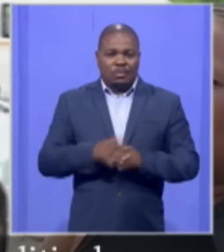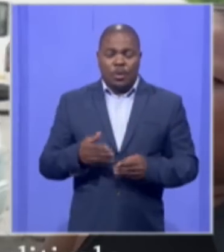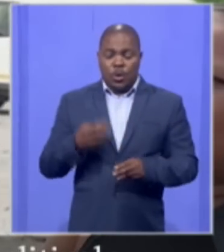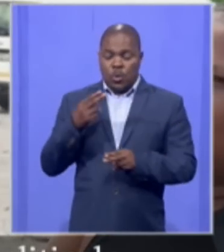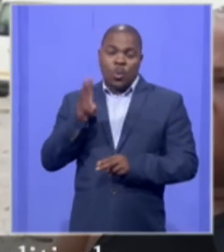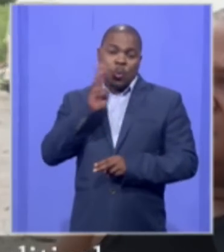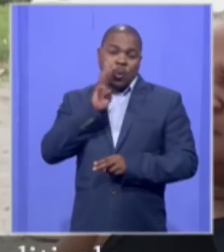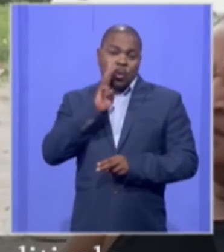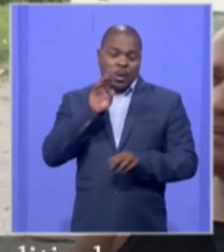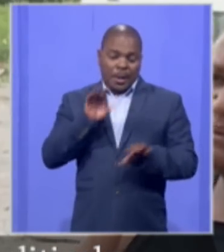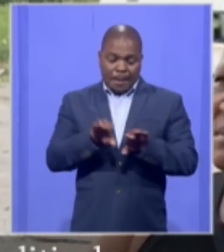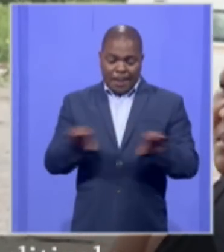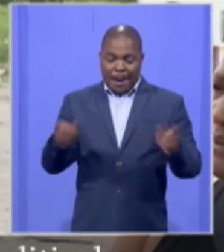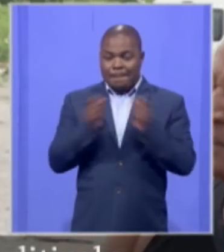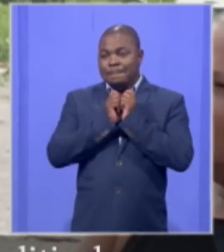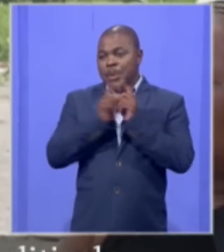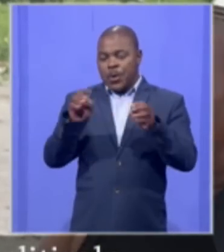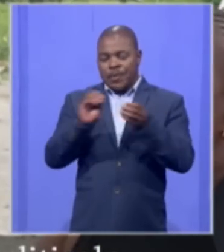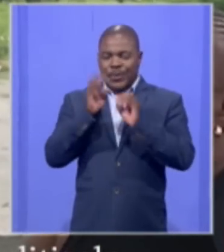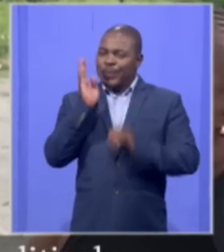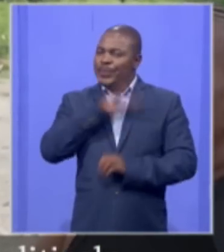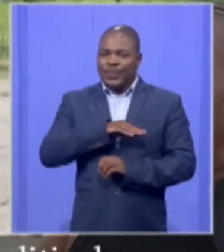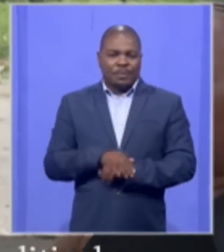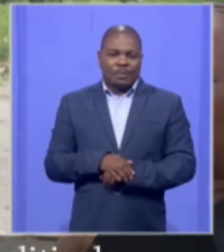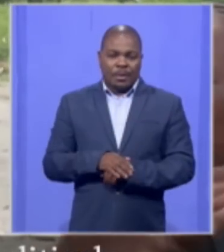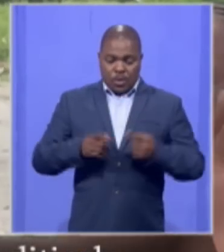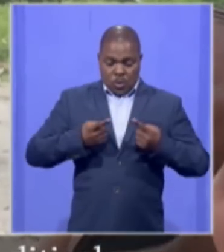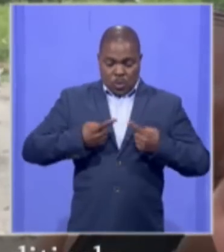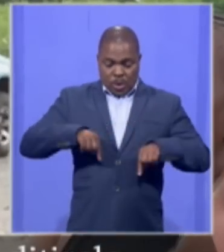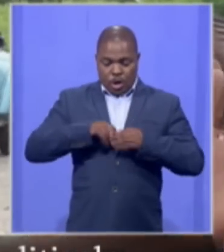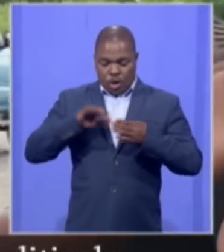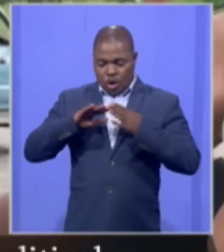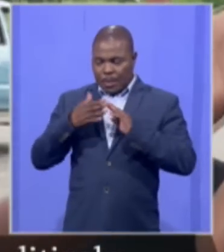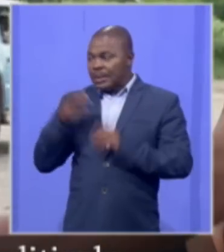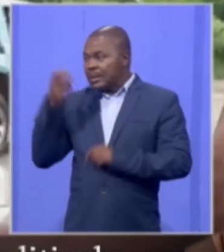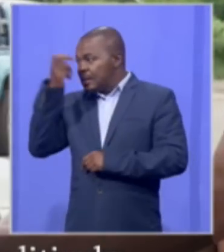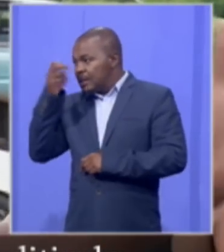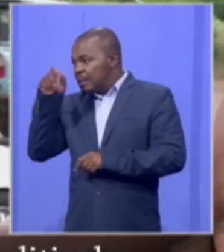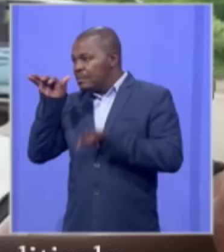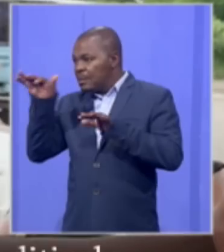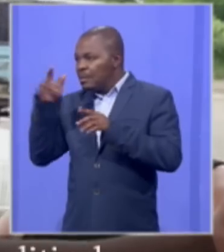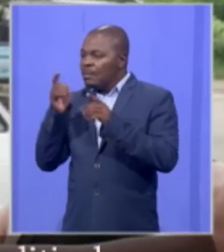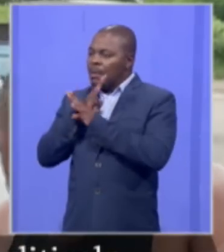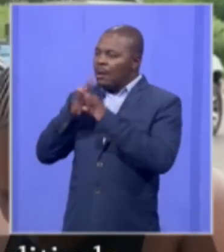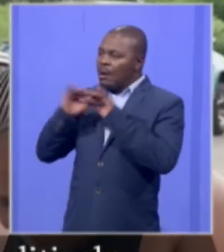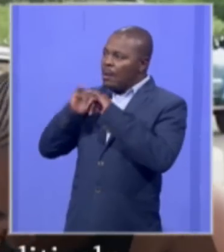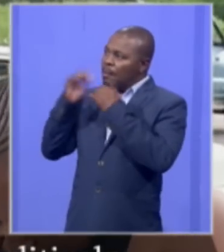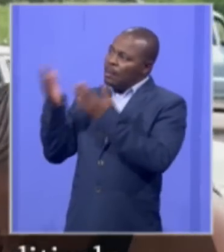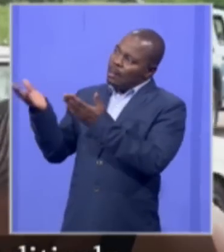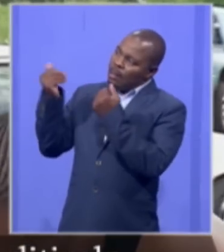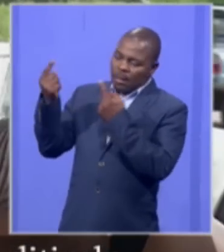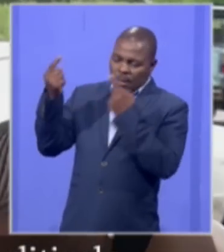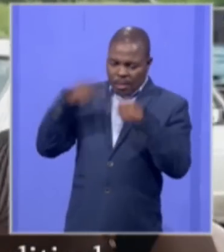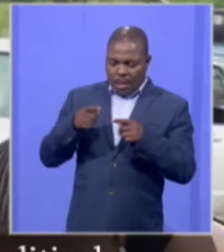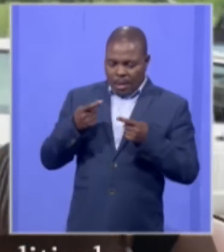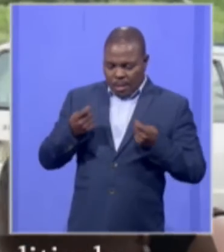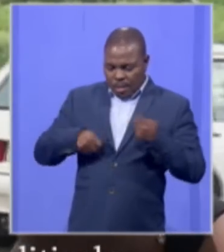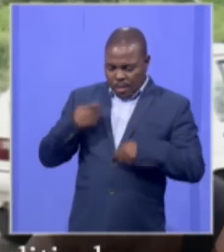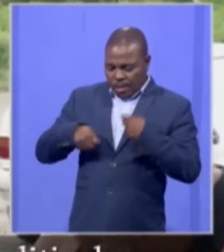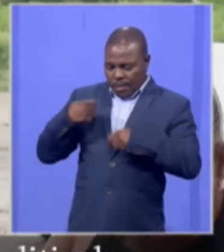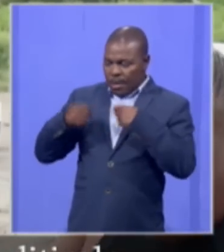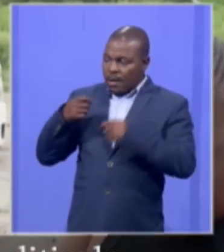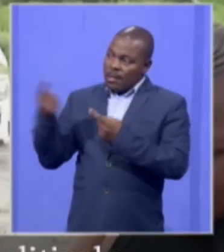metsi di thubegile ga di tsibiwi ke rona re le community re kgona go ipatlela batho ba tswang go thoko di-private company gore re di kolekele tšhelete